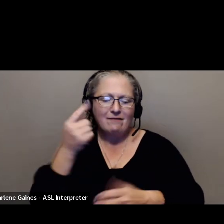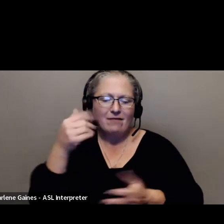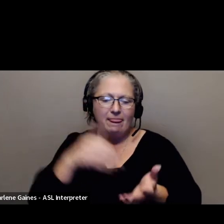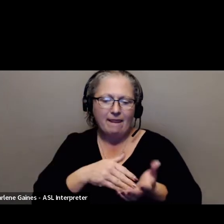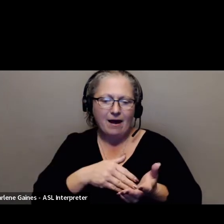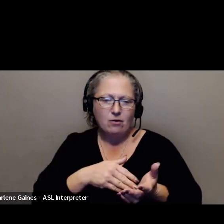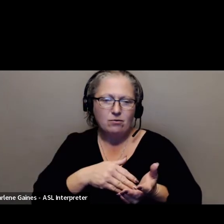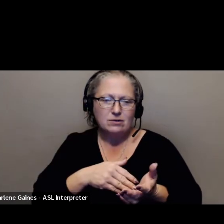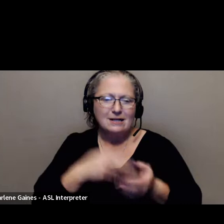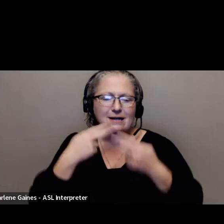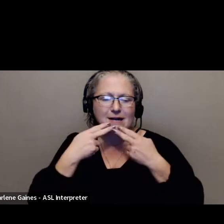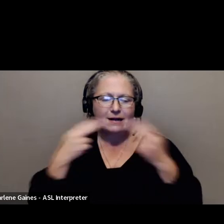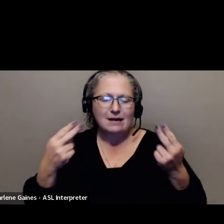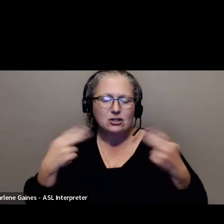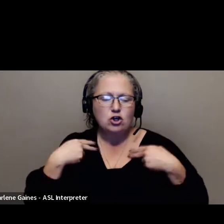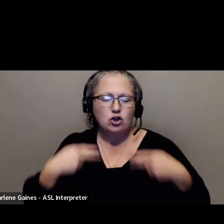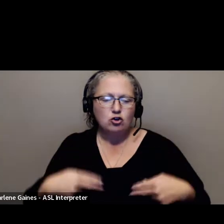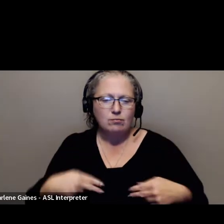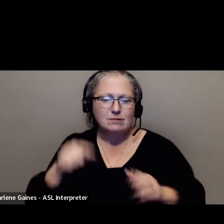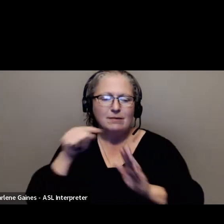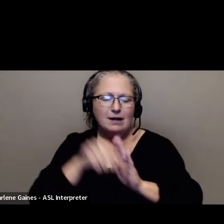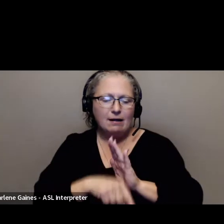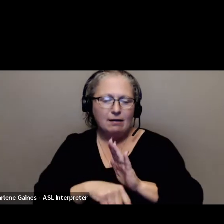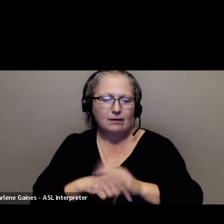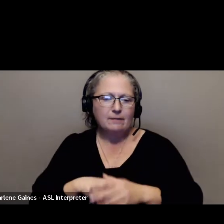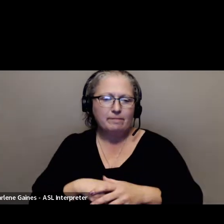11,000 innocent human beings have been killed.